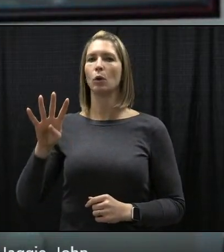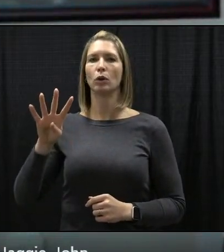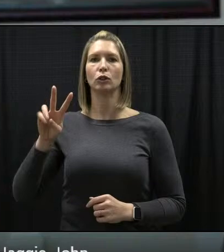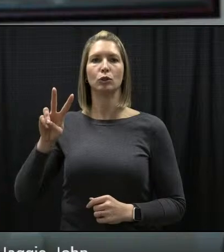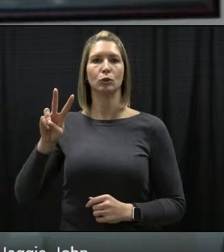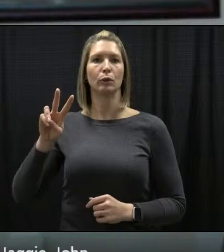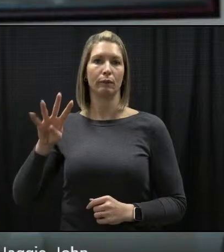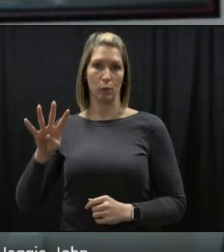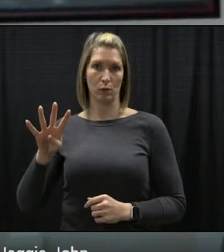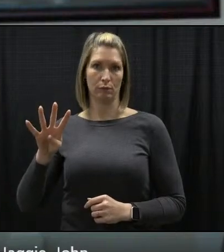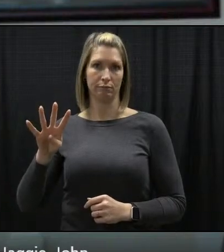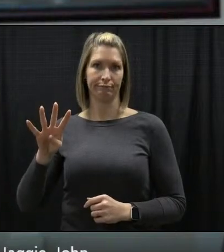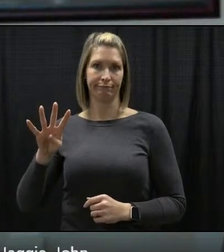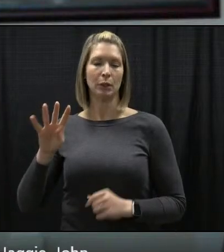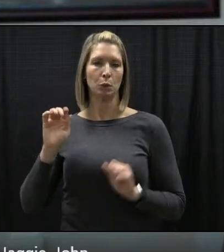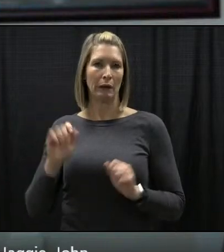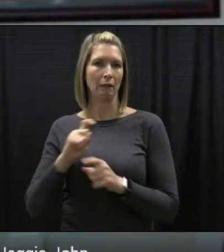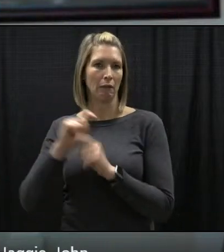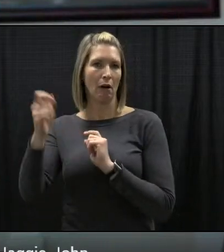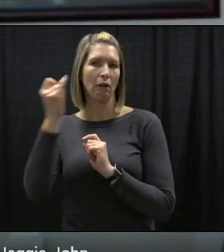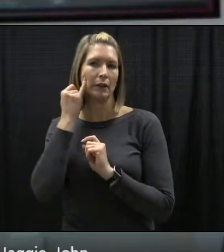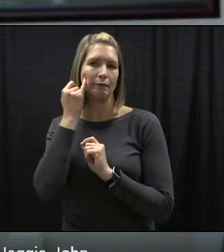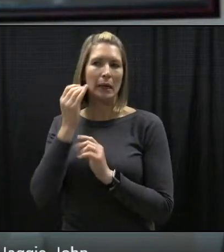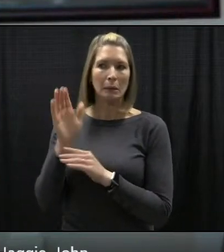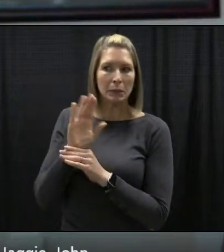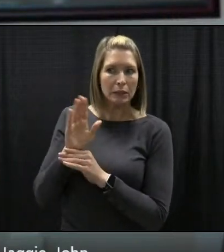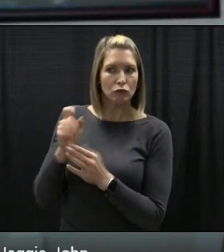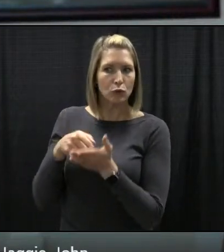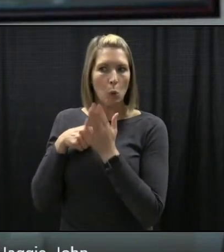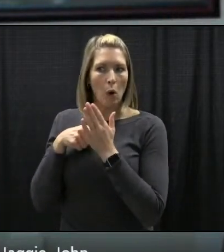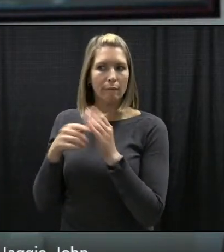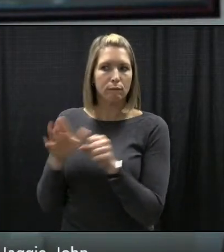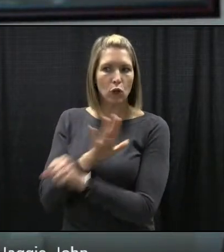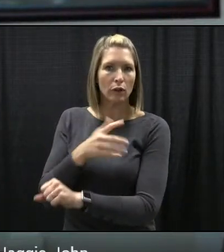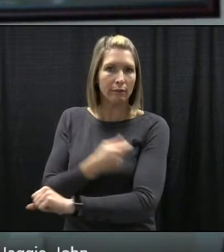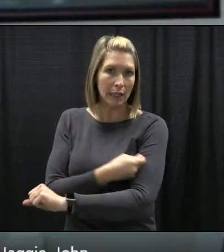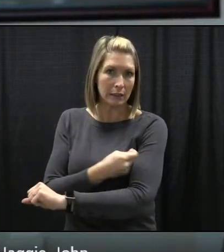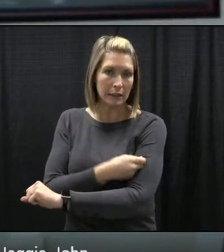1-888-654-9424. Other than that, I would like to reiterate